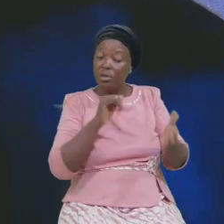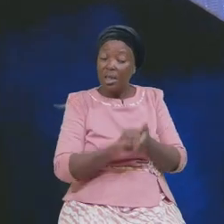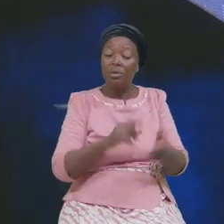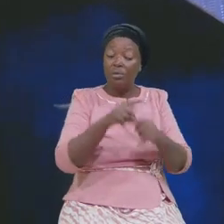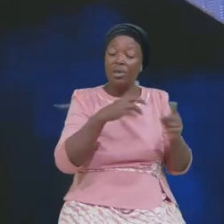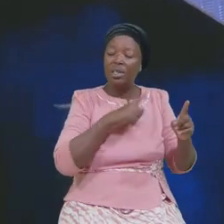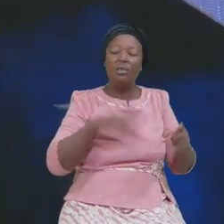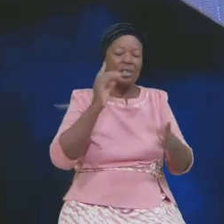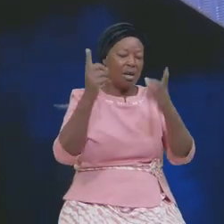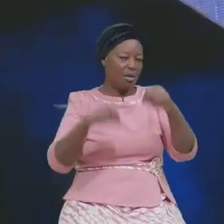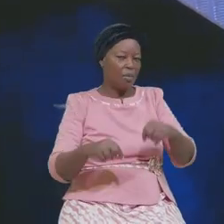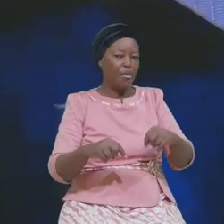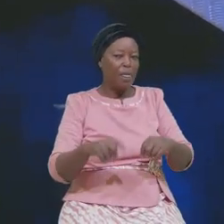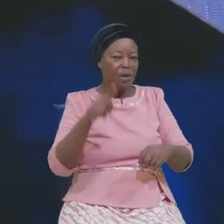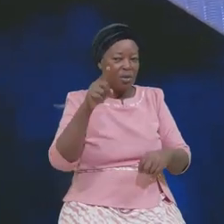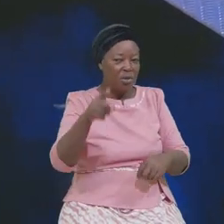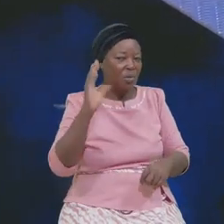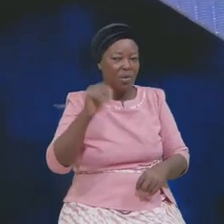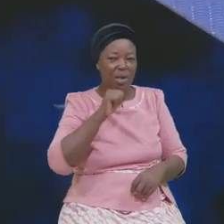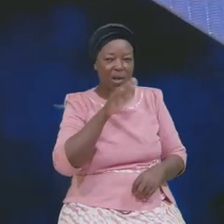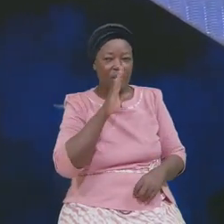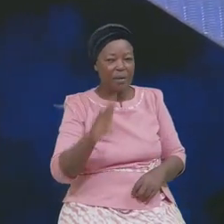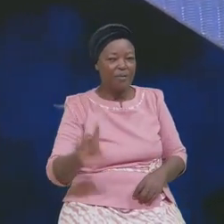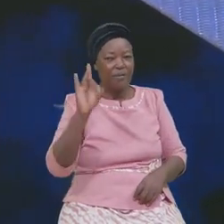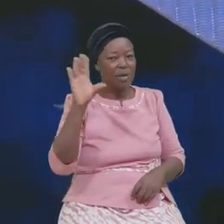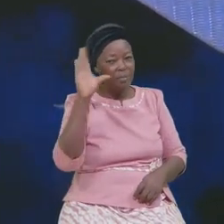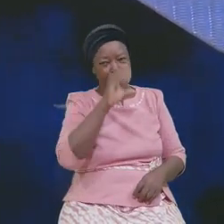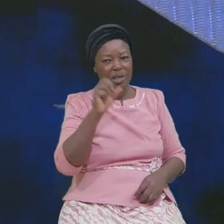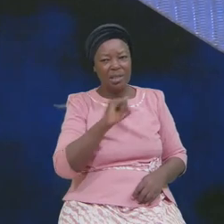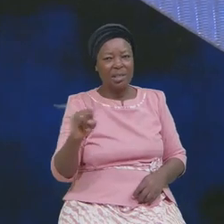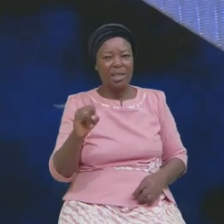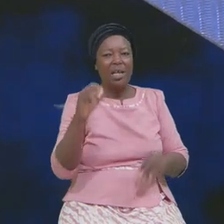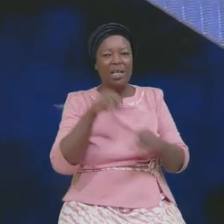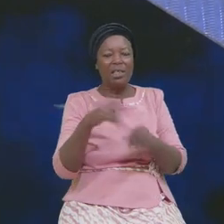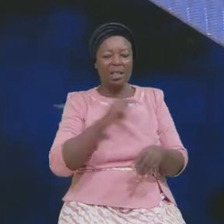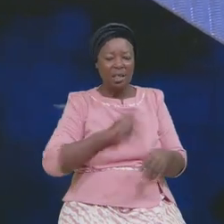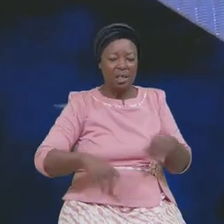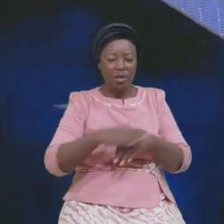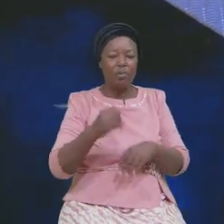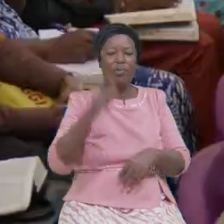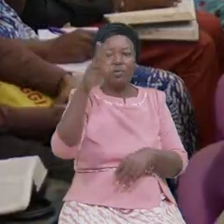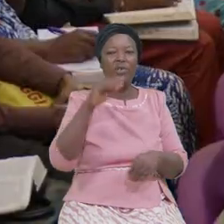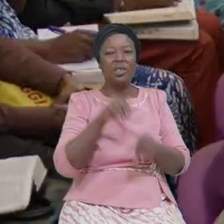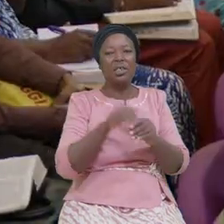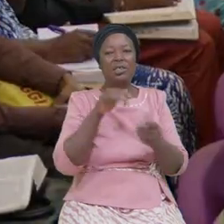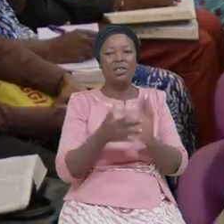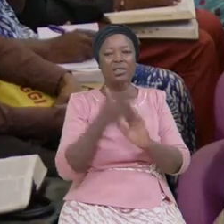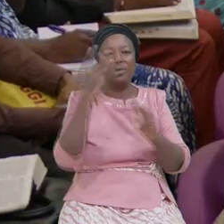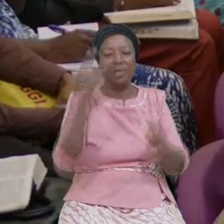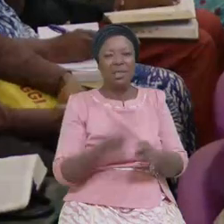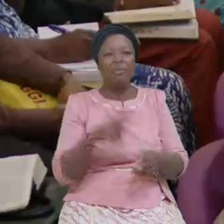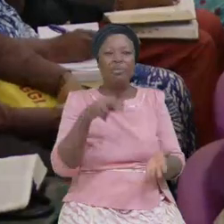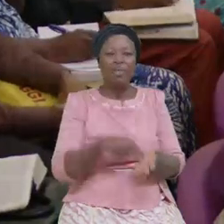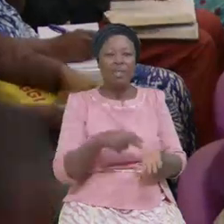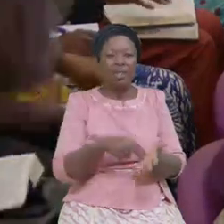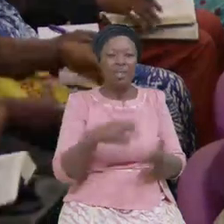come, you will not be found missing in the kingdom of God in Jesus' name. Let's rise